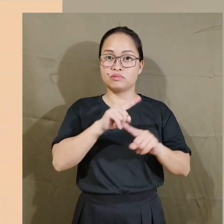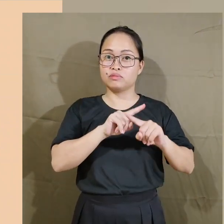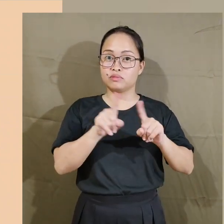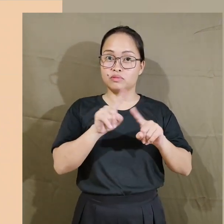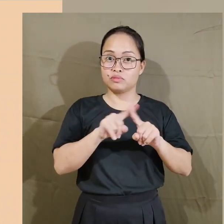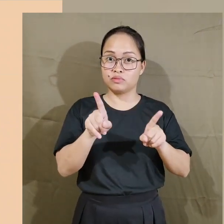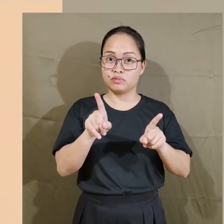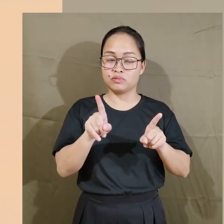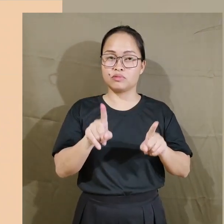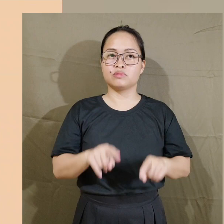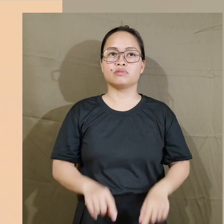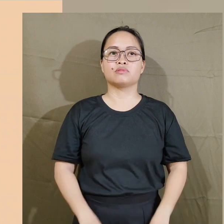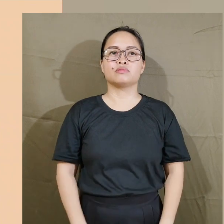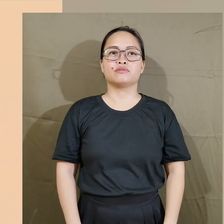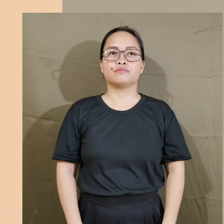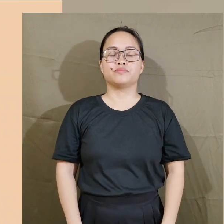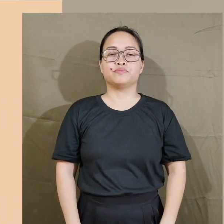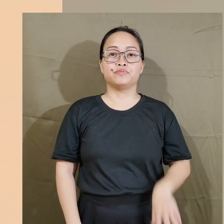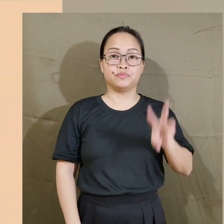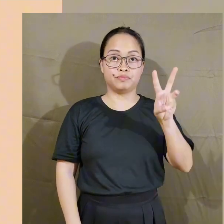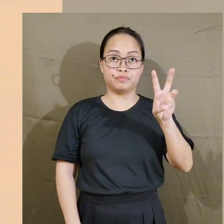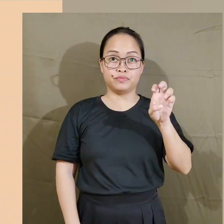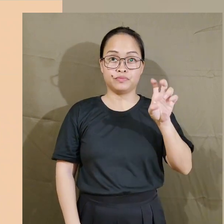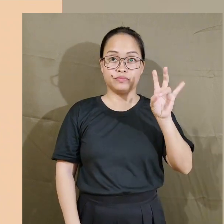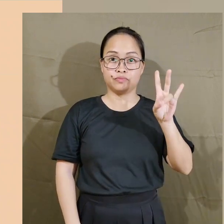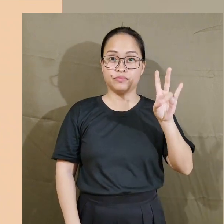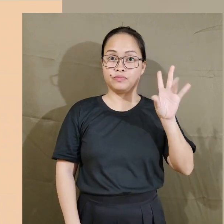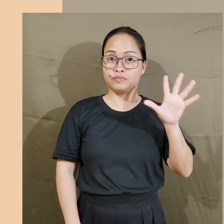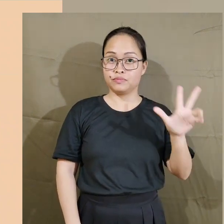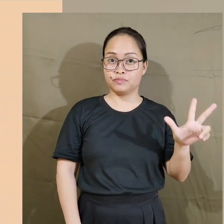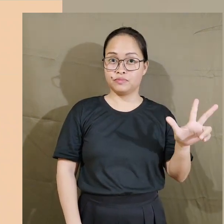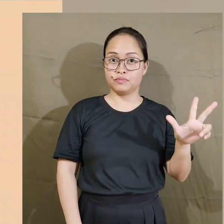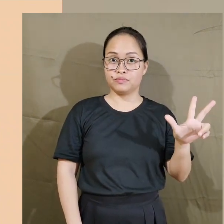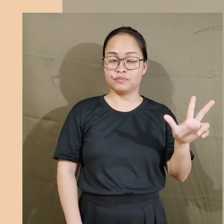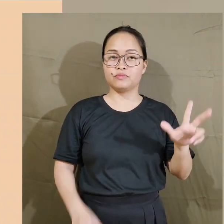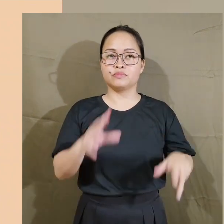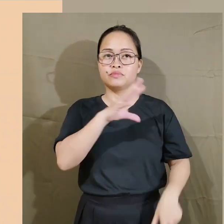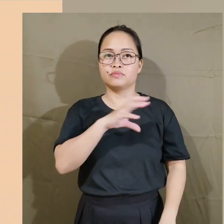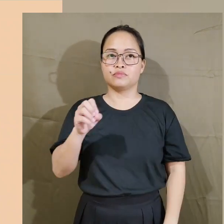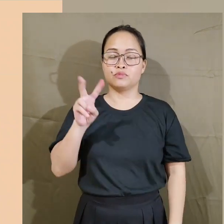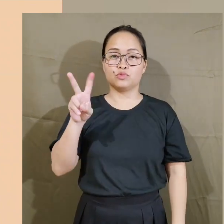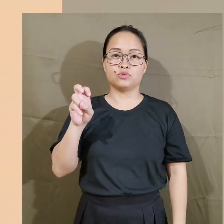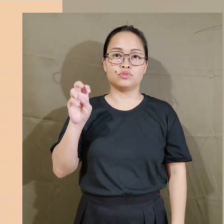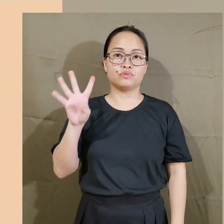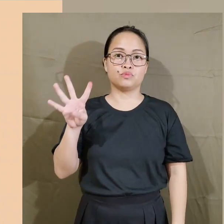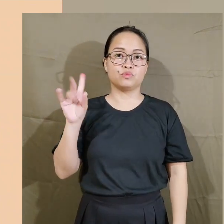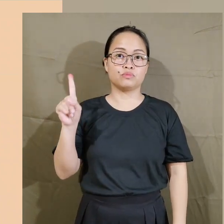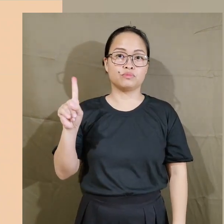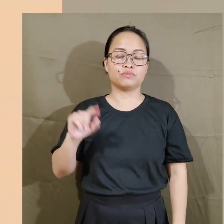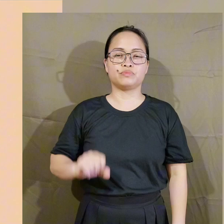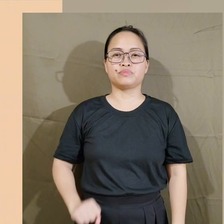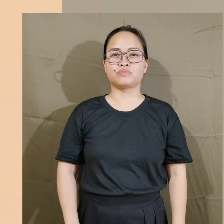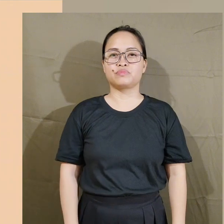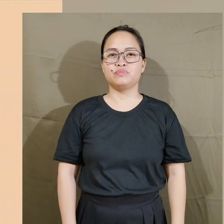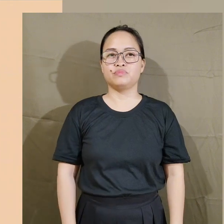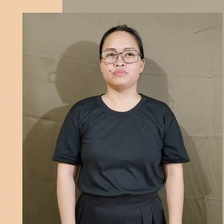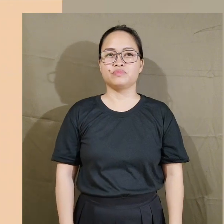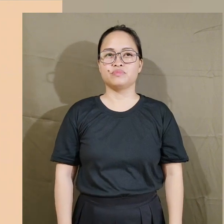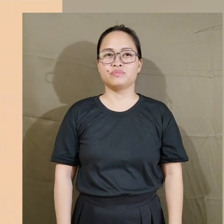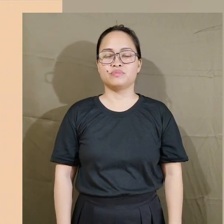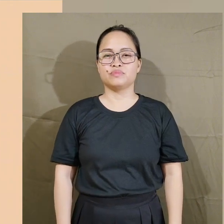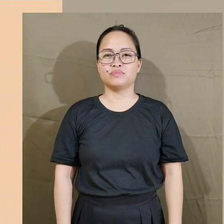Find the difference between 673 and 241.